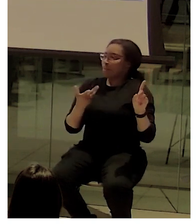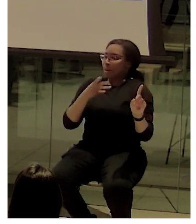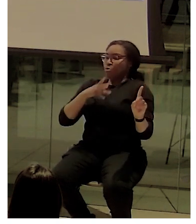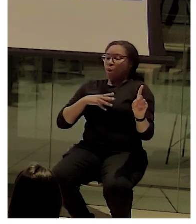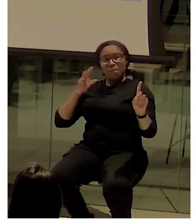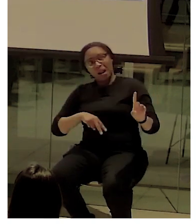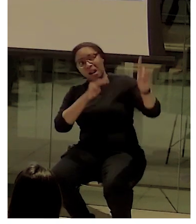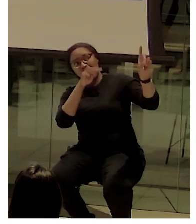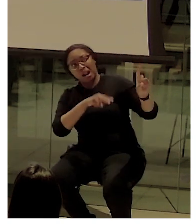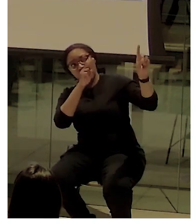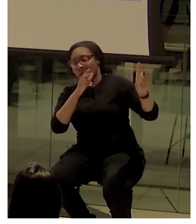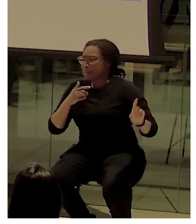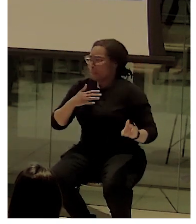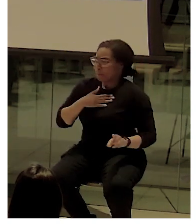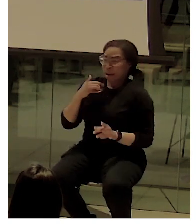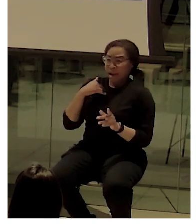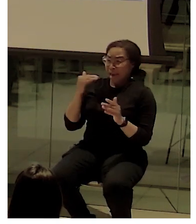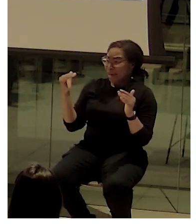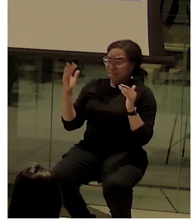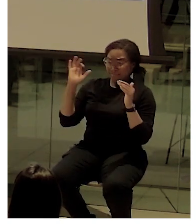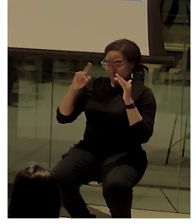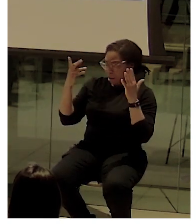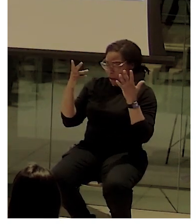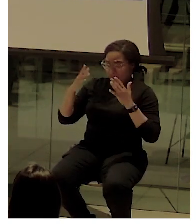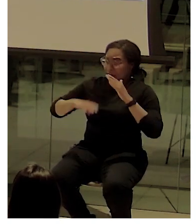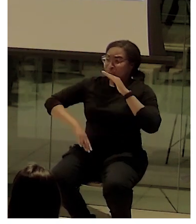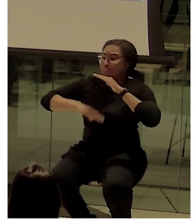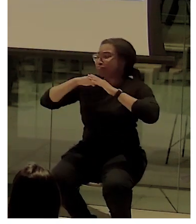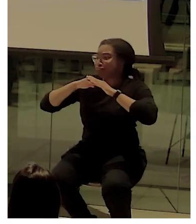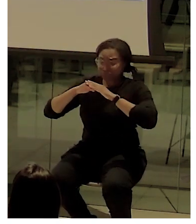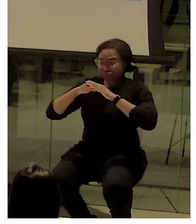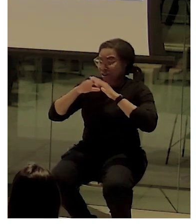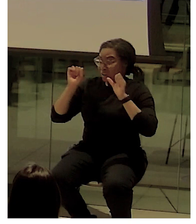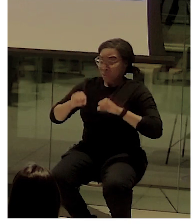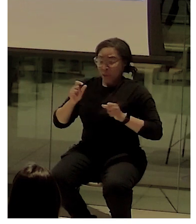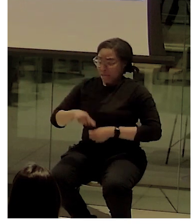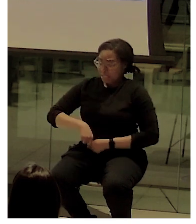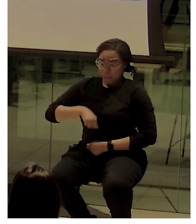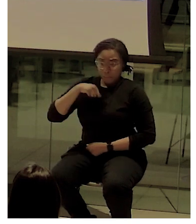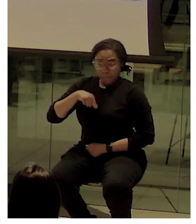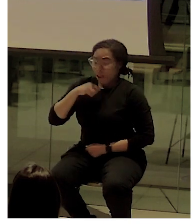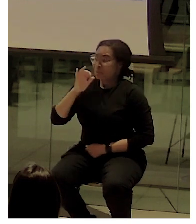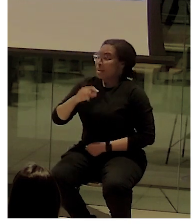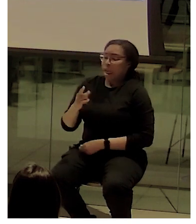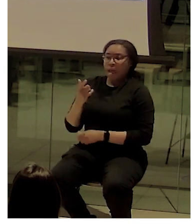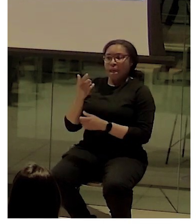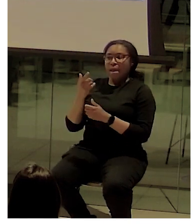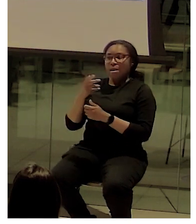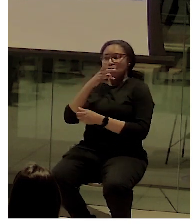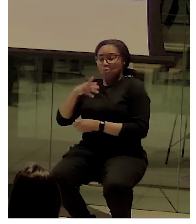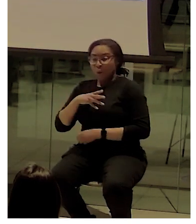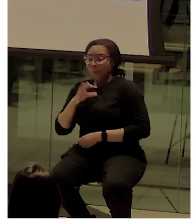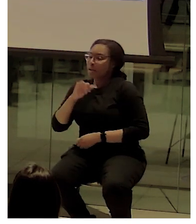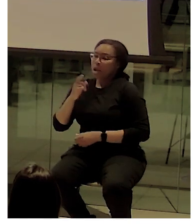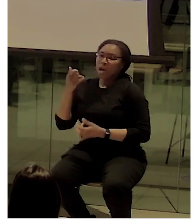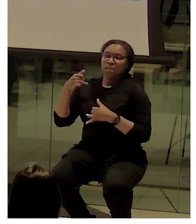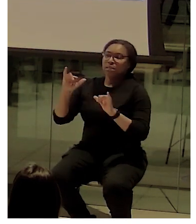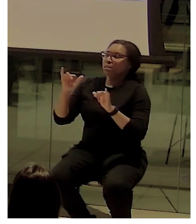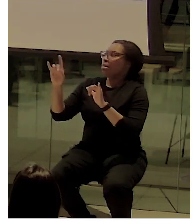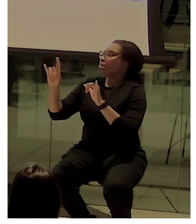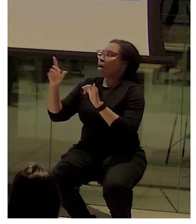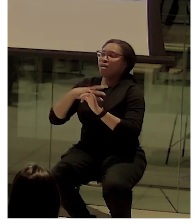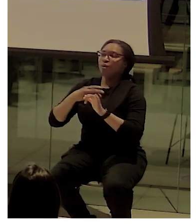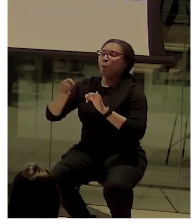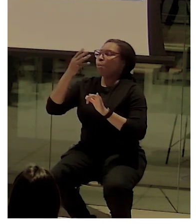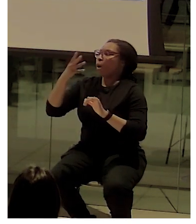that my right, my capacity to live in this godforsaken country as a proudly raced and urgently gendered person is under threat by random groups of white